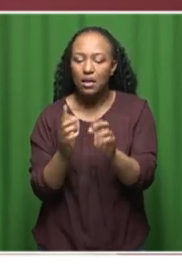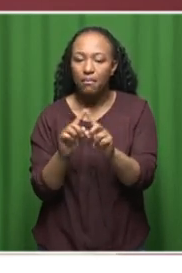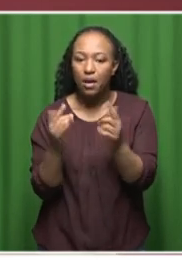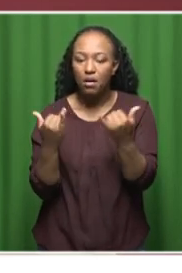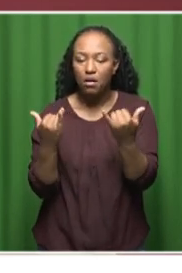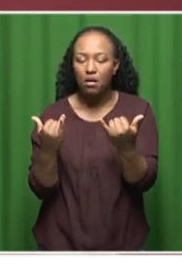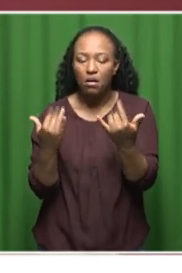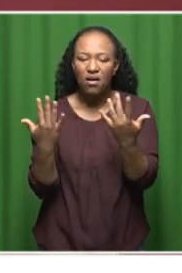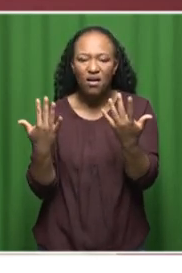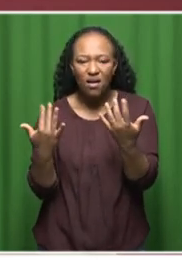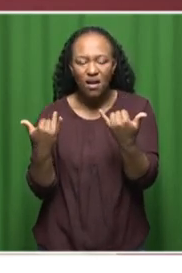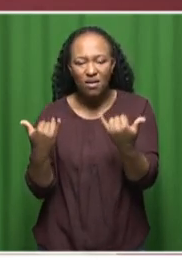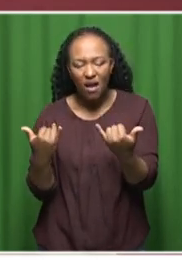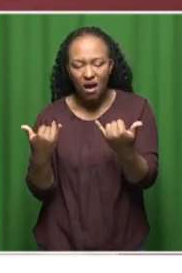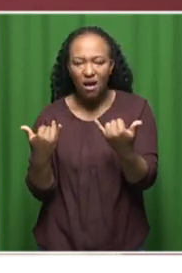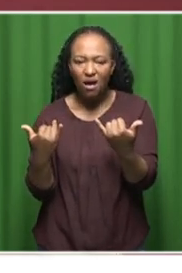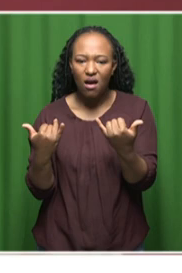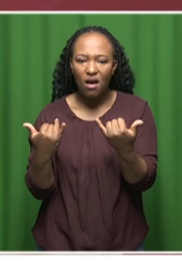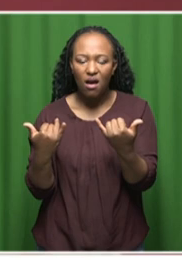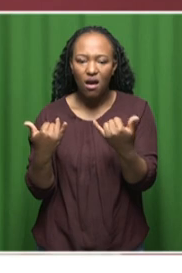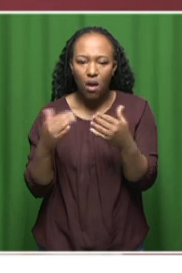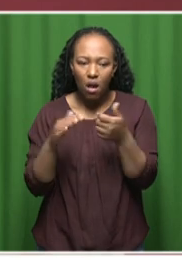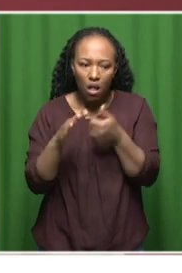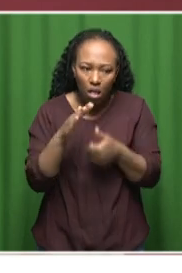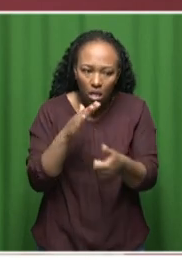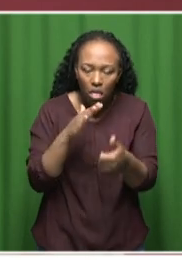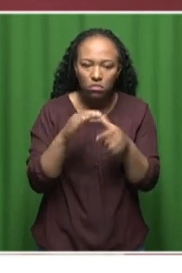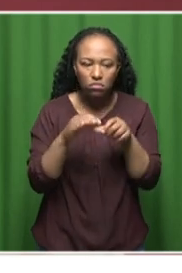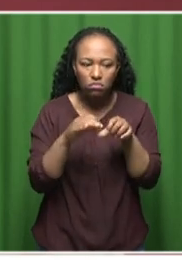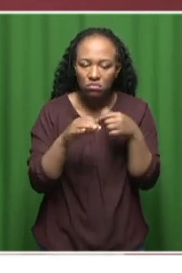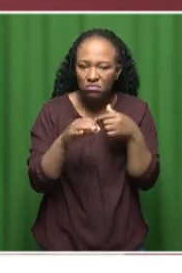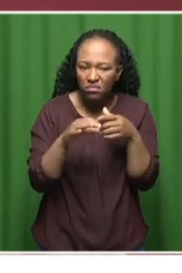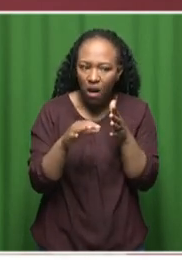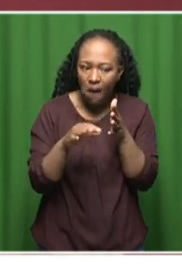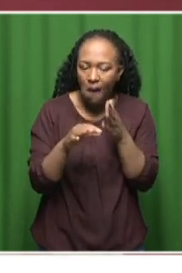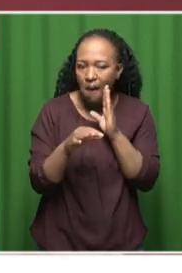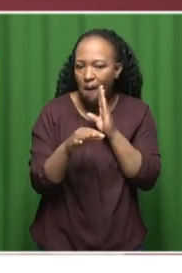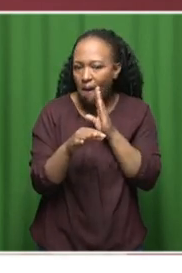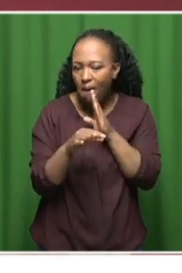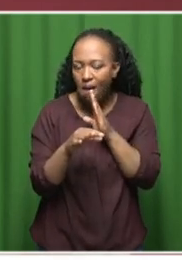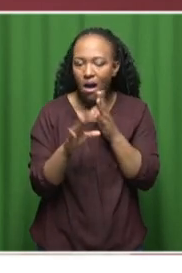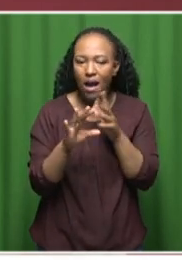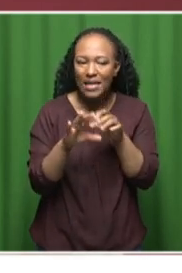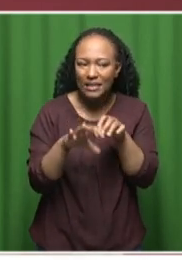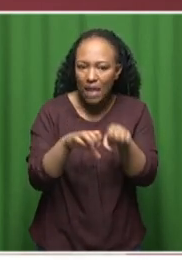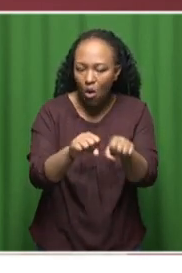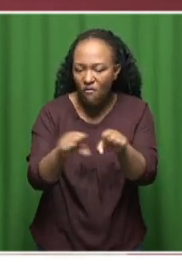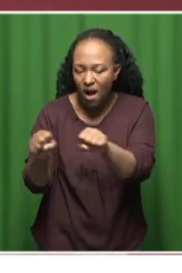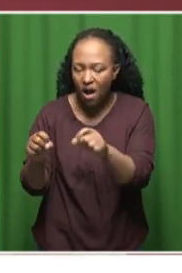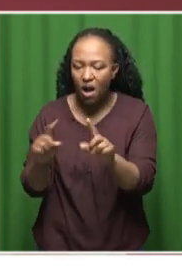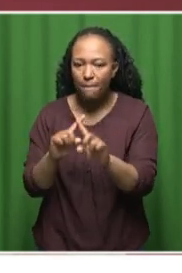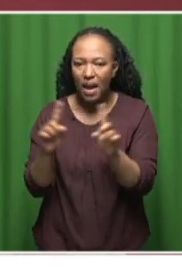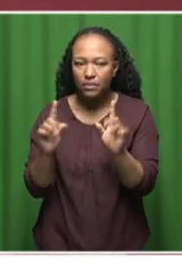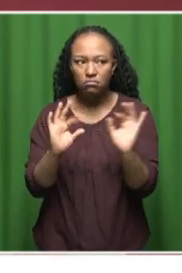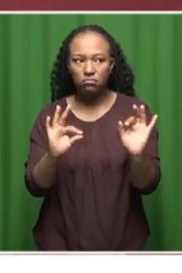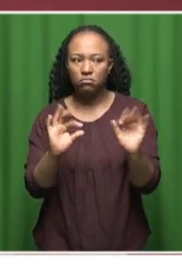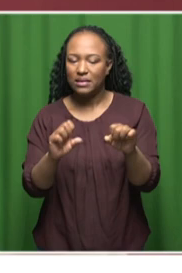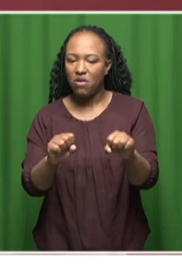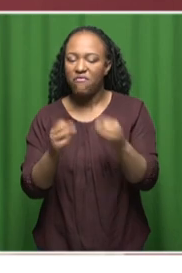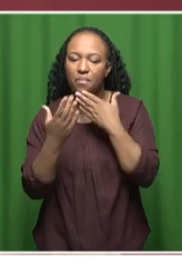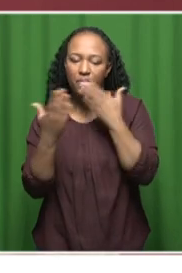an underground takeover, you know. So those are a bit of political contestations around